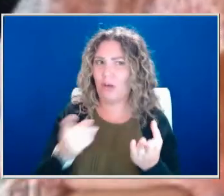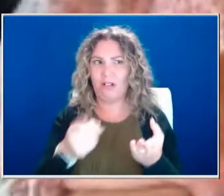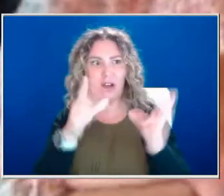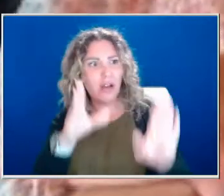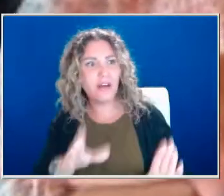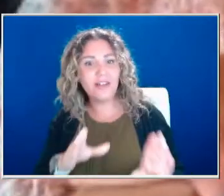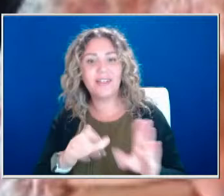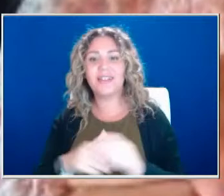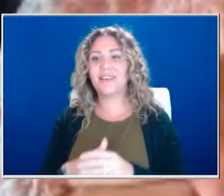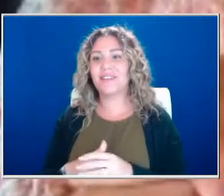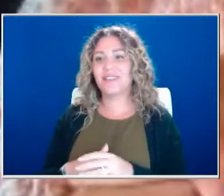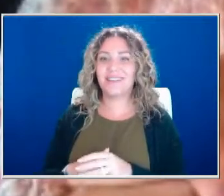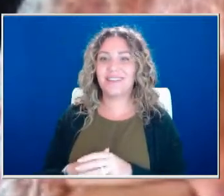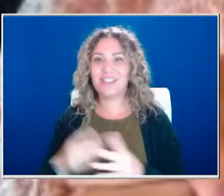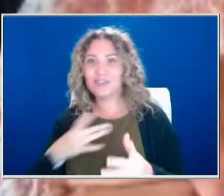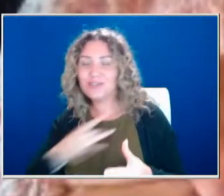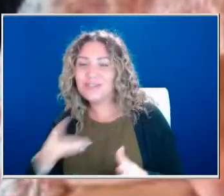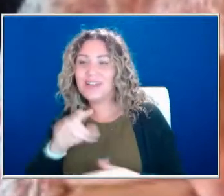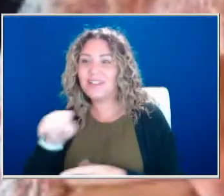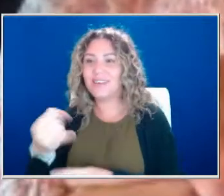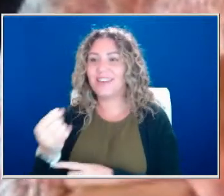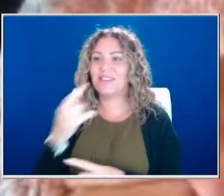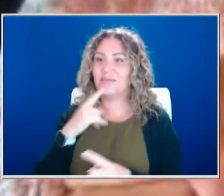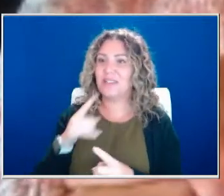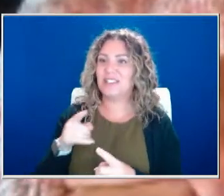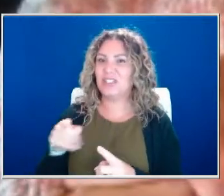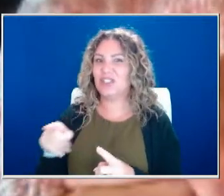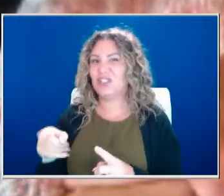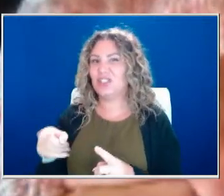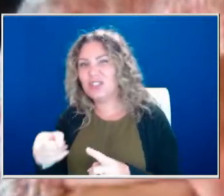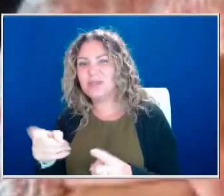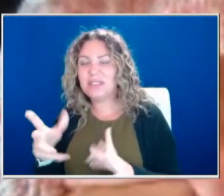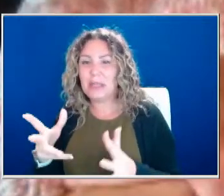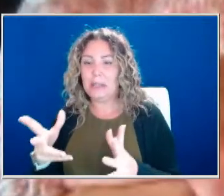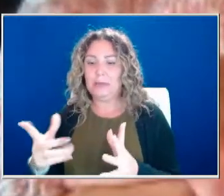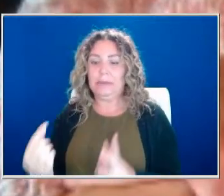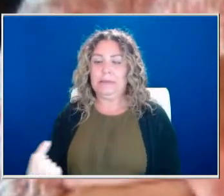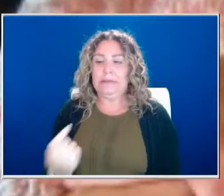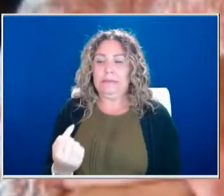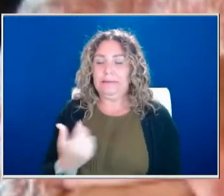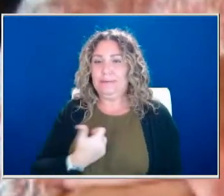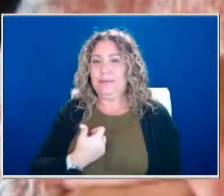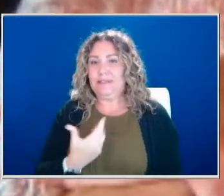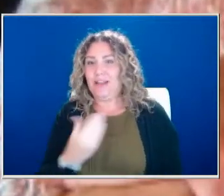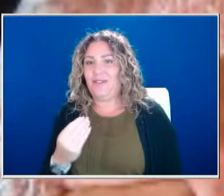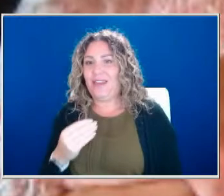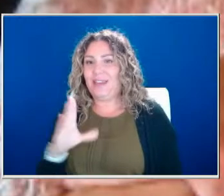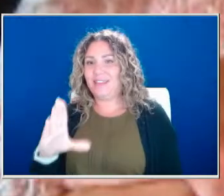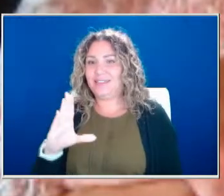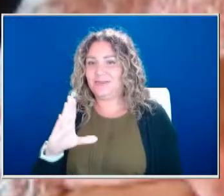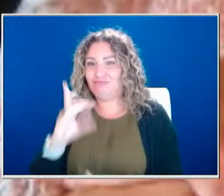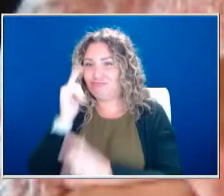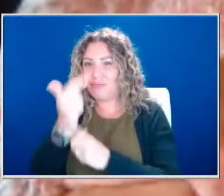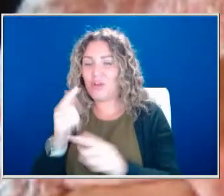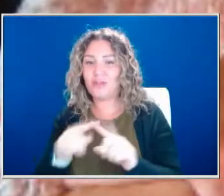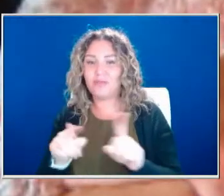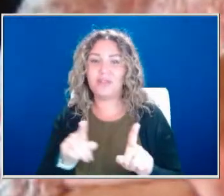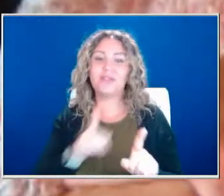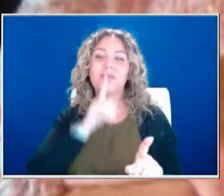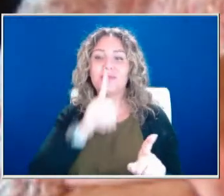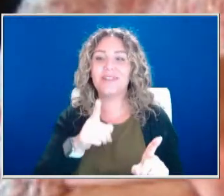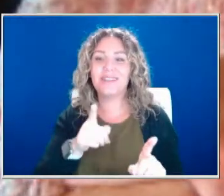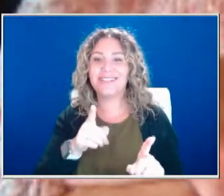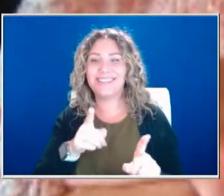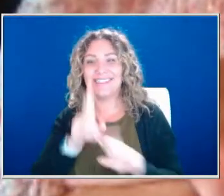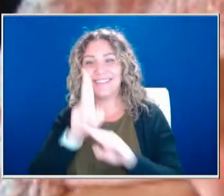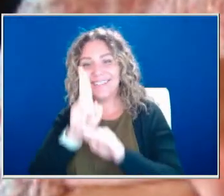took a liking to AJ, took a liking to Angie, but she was a little hesitant towards myself and AJ's brothers at first. But I think she's really starting to get used